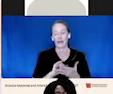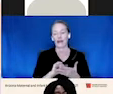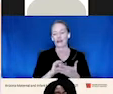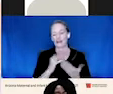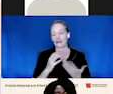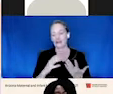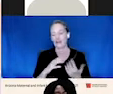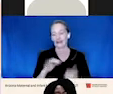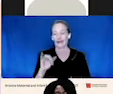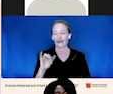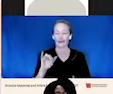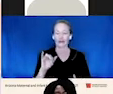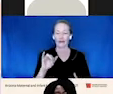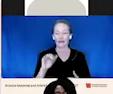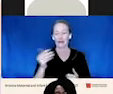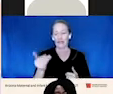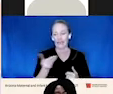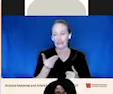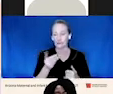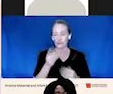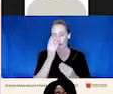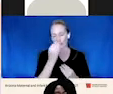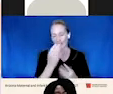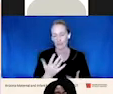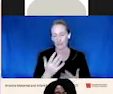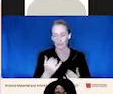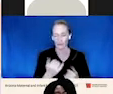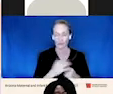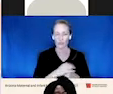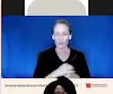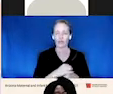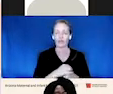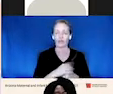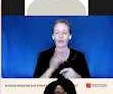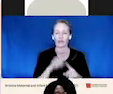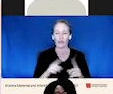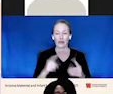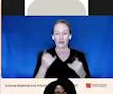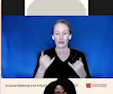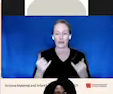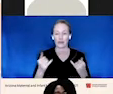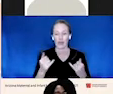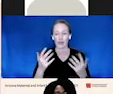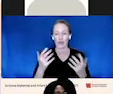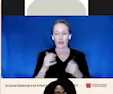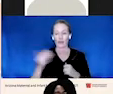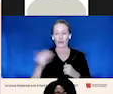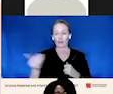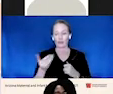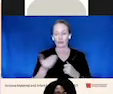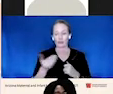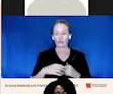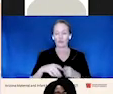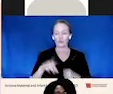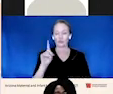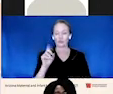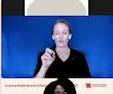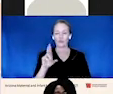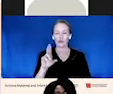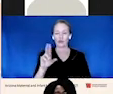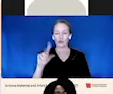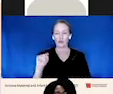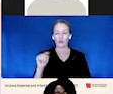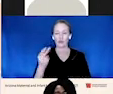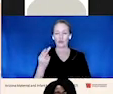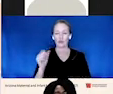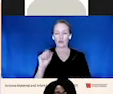time, if you'll give us just a second to sort of switch gears here, I want to introduce Dr. Thompson first. So Dr. Thompson is an